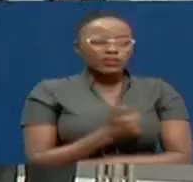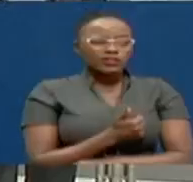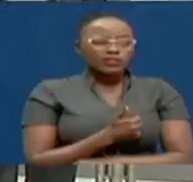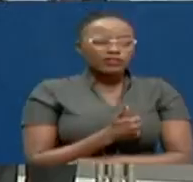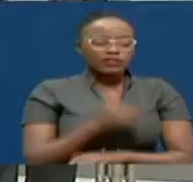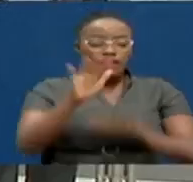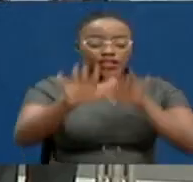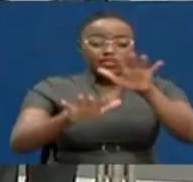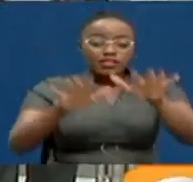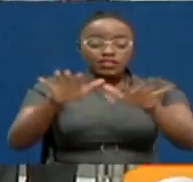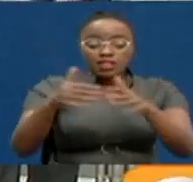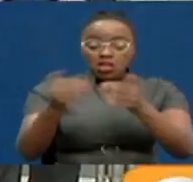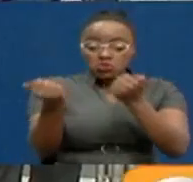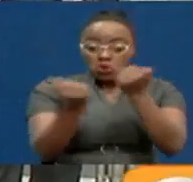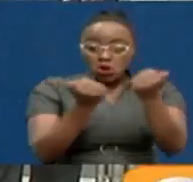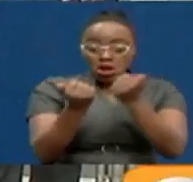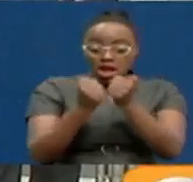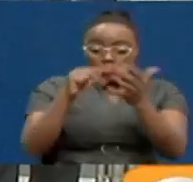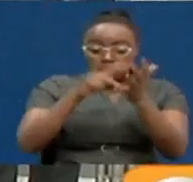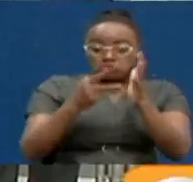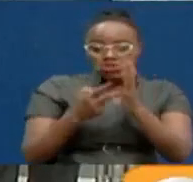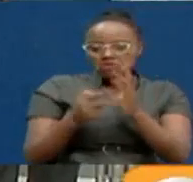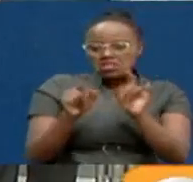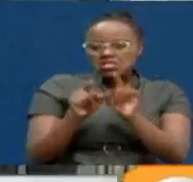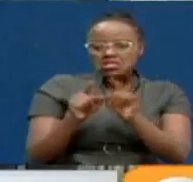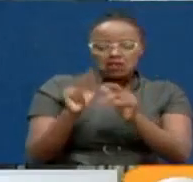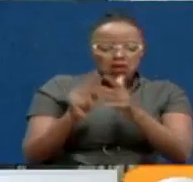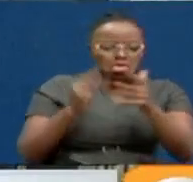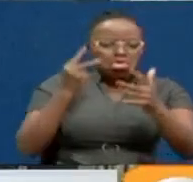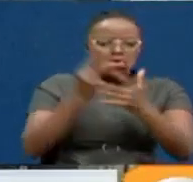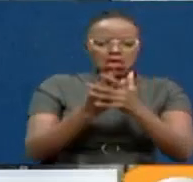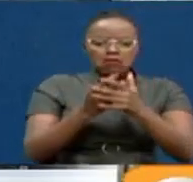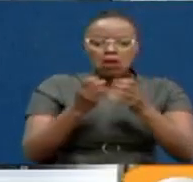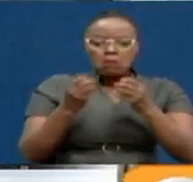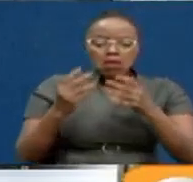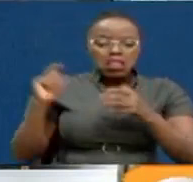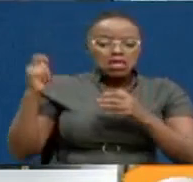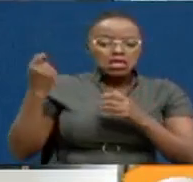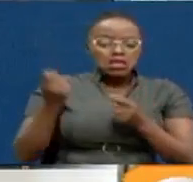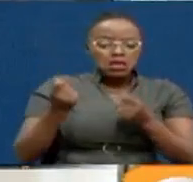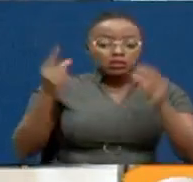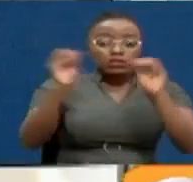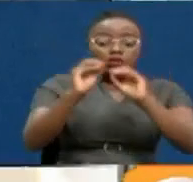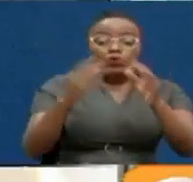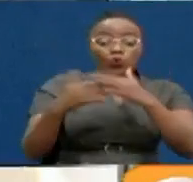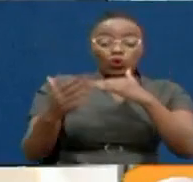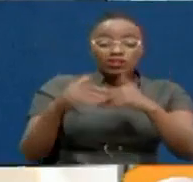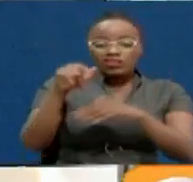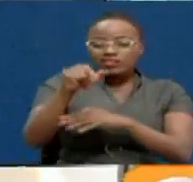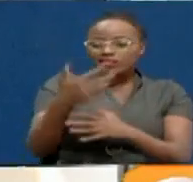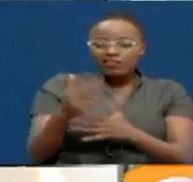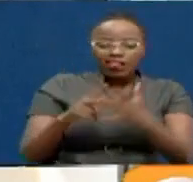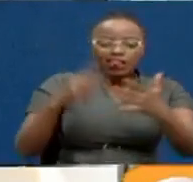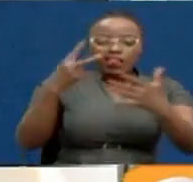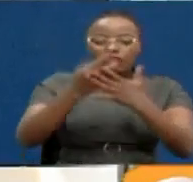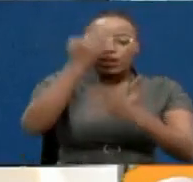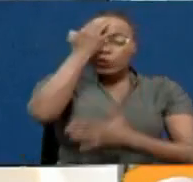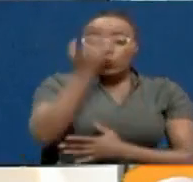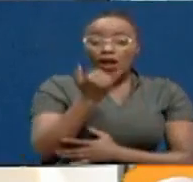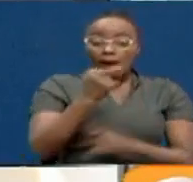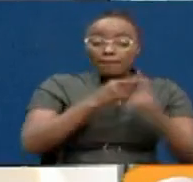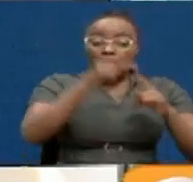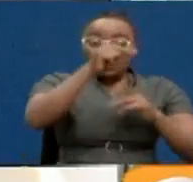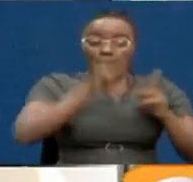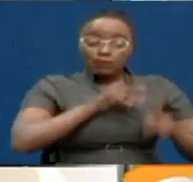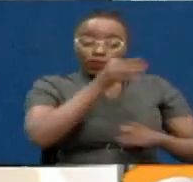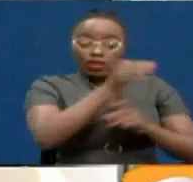Nyayo car project, as it was known, died without many Kenyans understanding what had precipitated its sudden death. However,